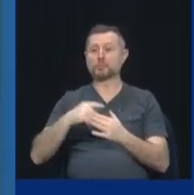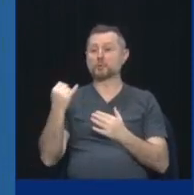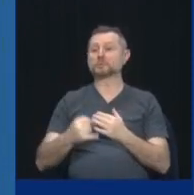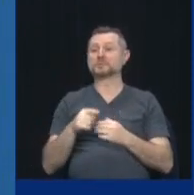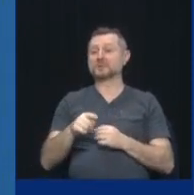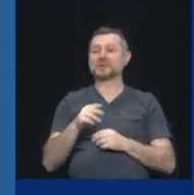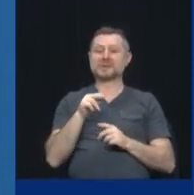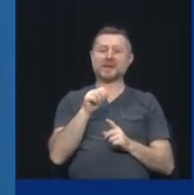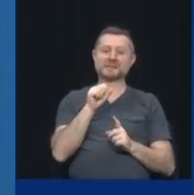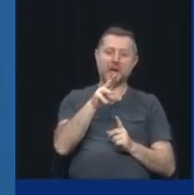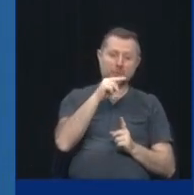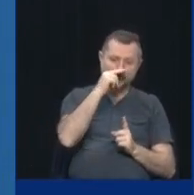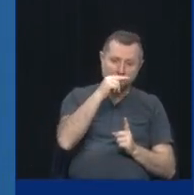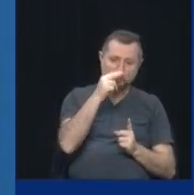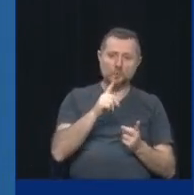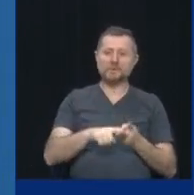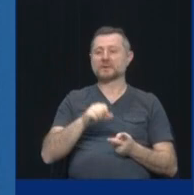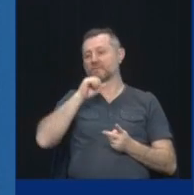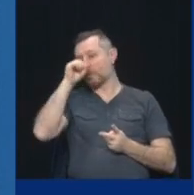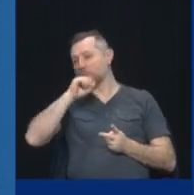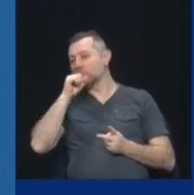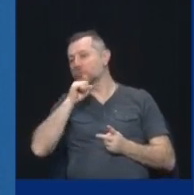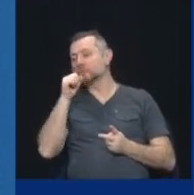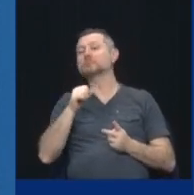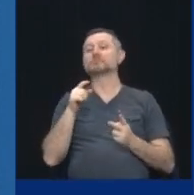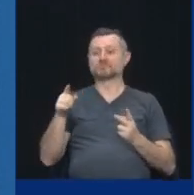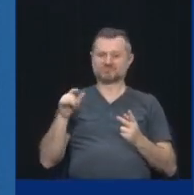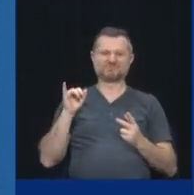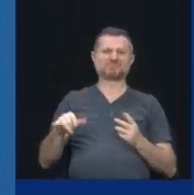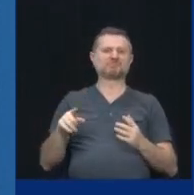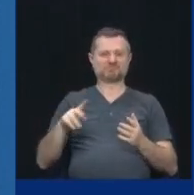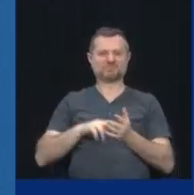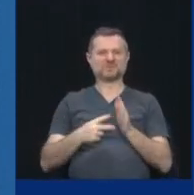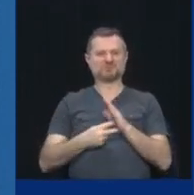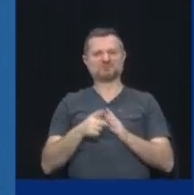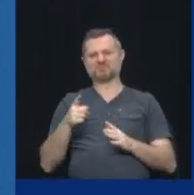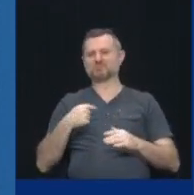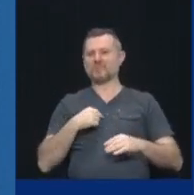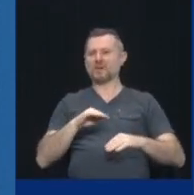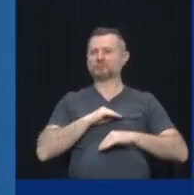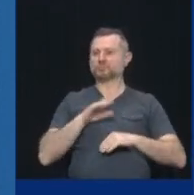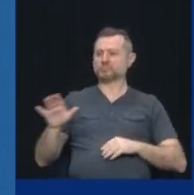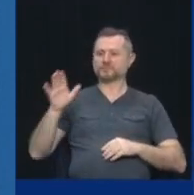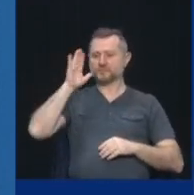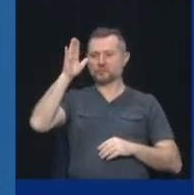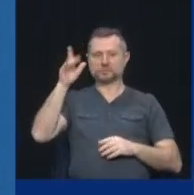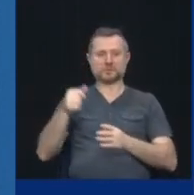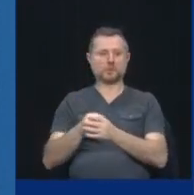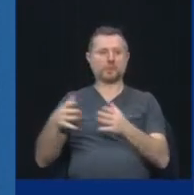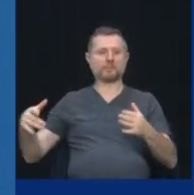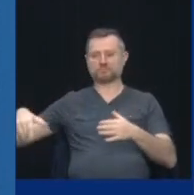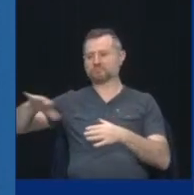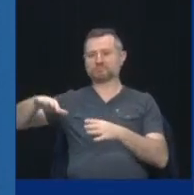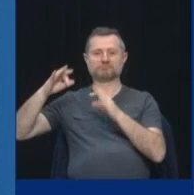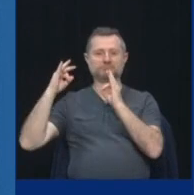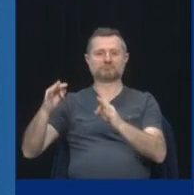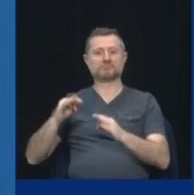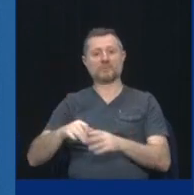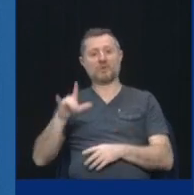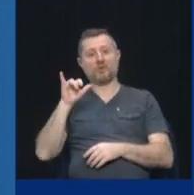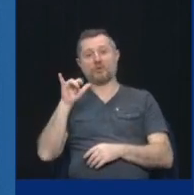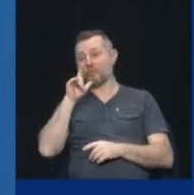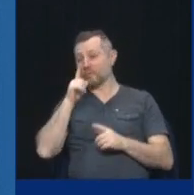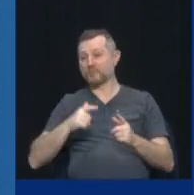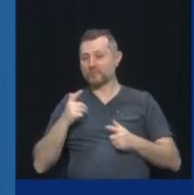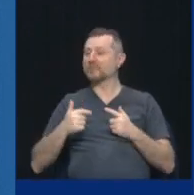will ensure we can meet the demands of Long Island's future population growth. Long Islanders will be able to take full advantage of the